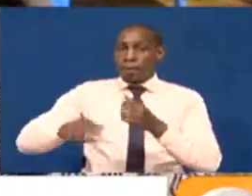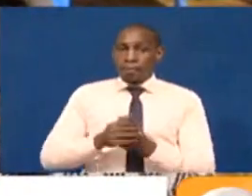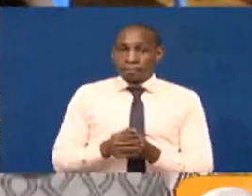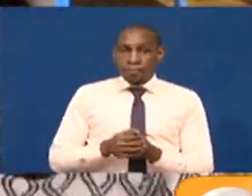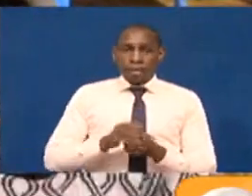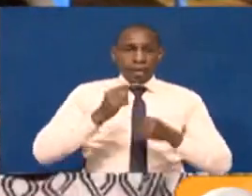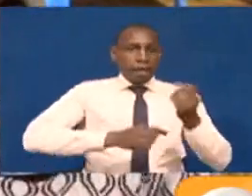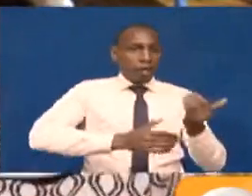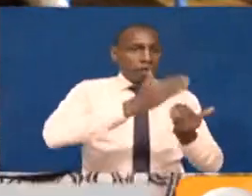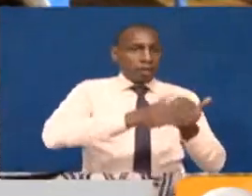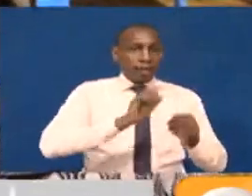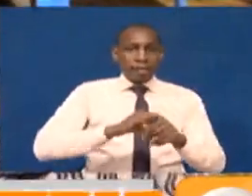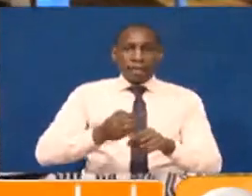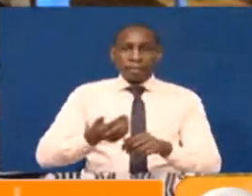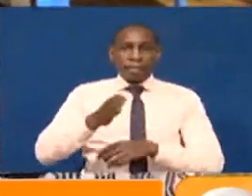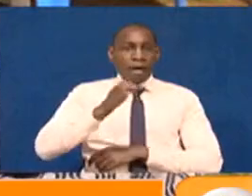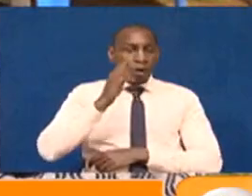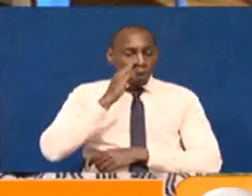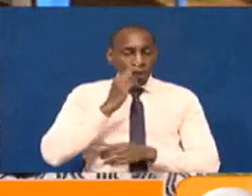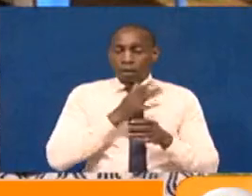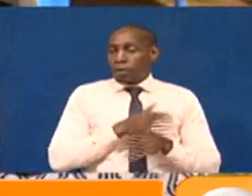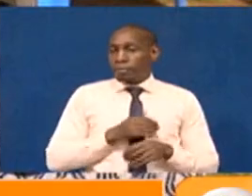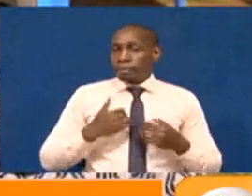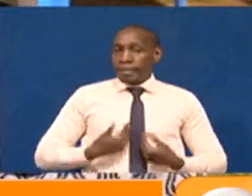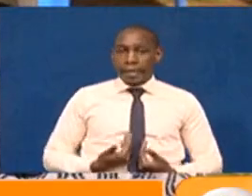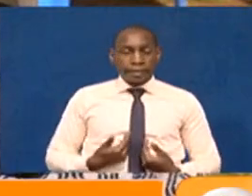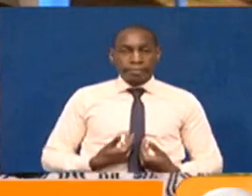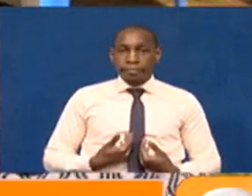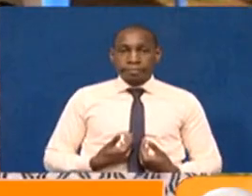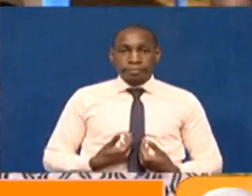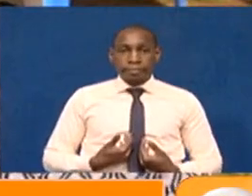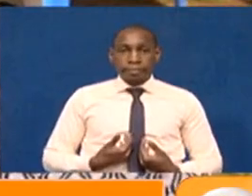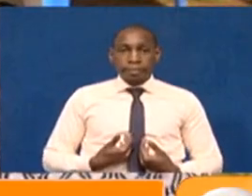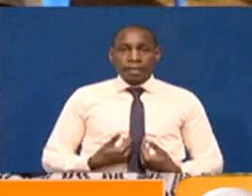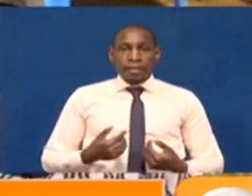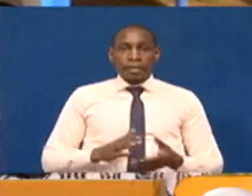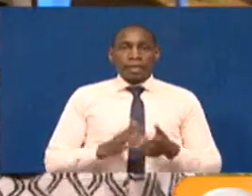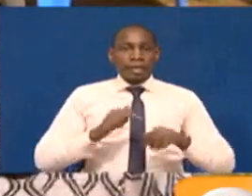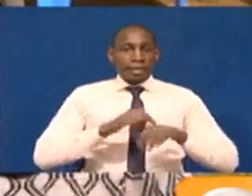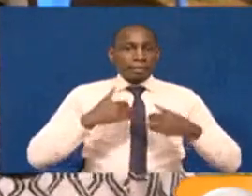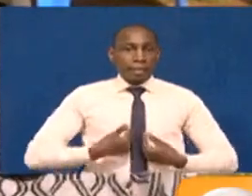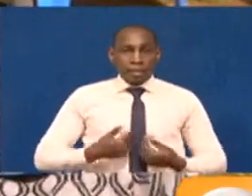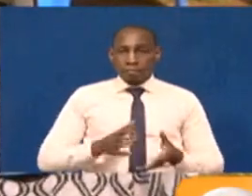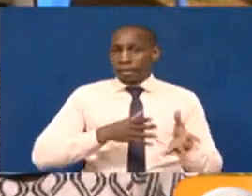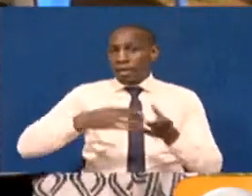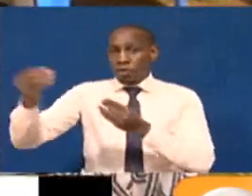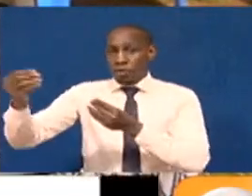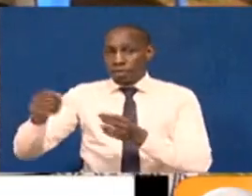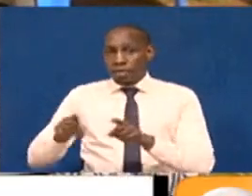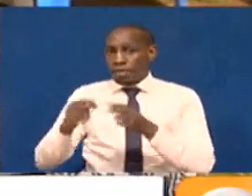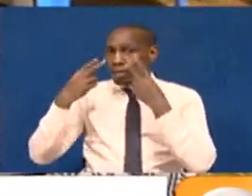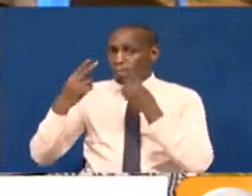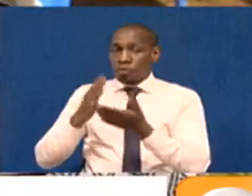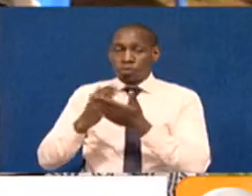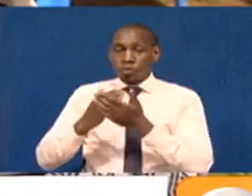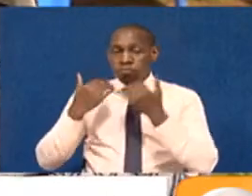kaendelea kumuchunga. Alipofika nyumbani akachoka sasa. Kijana akachoka. Alipochoka sasa akaanza kutoka. Nikamuona